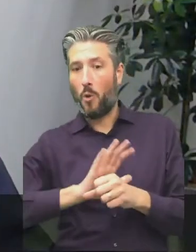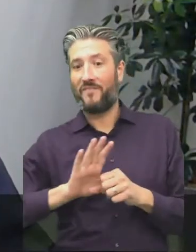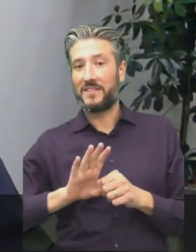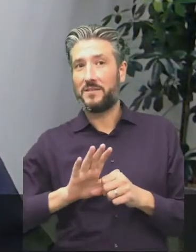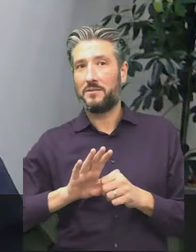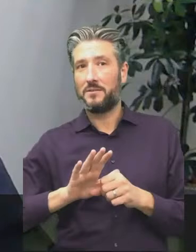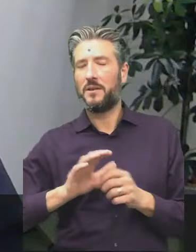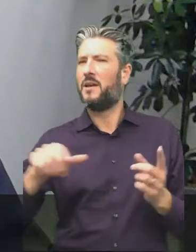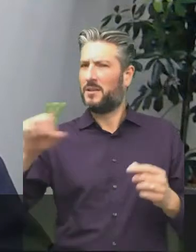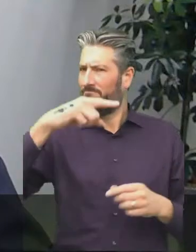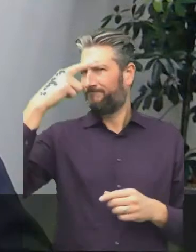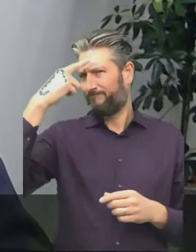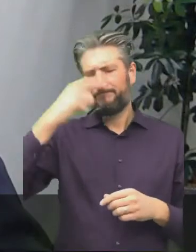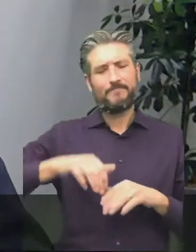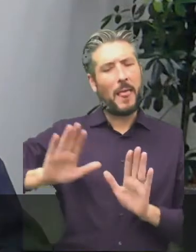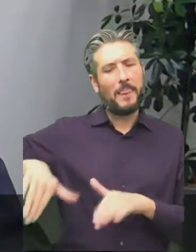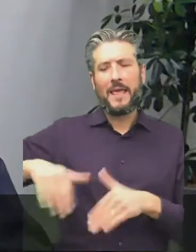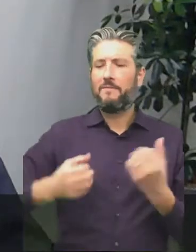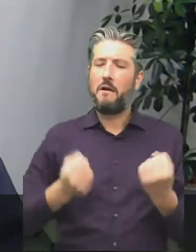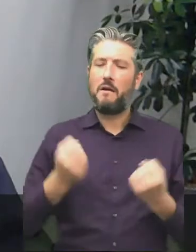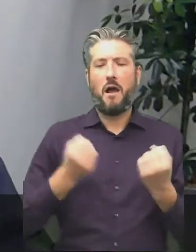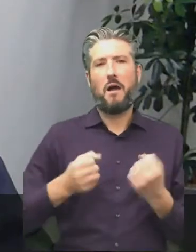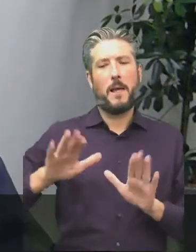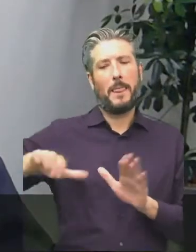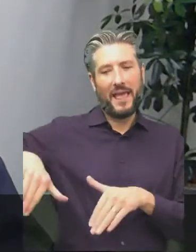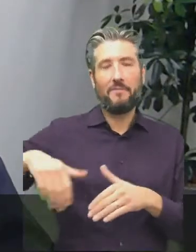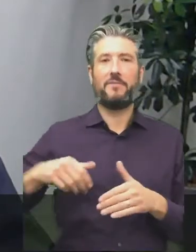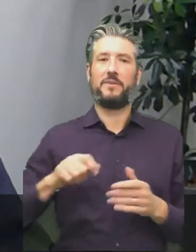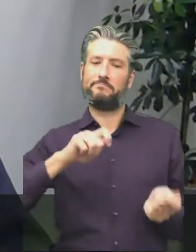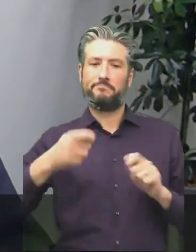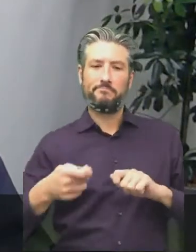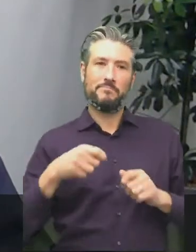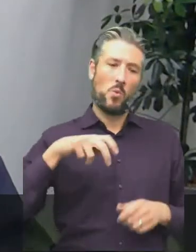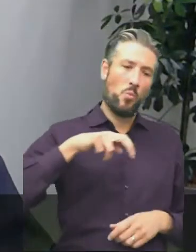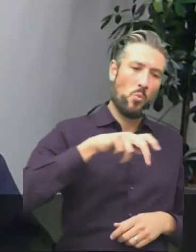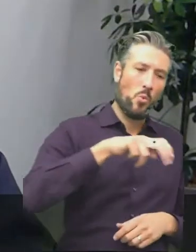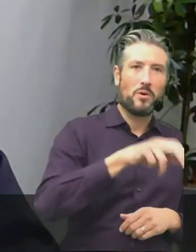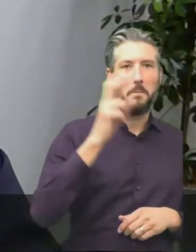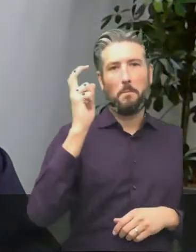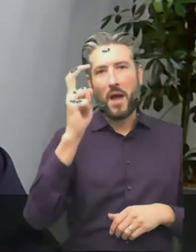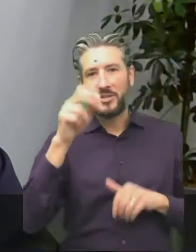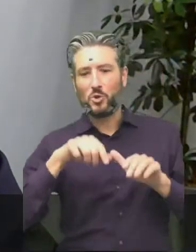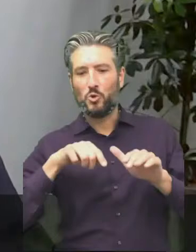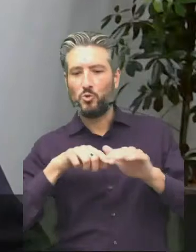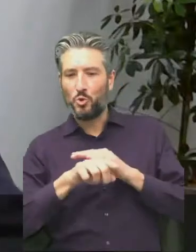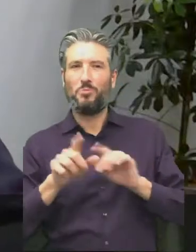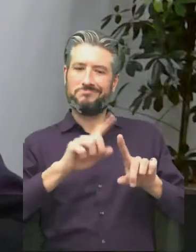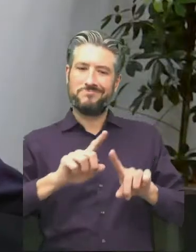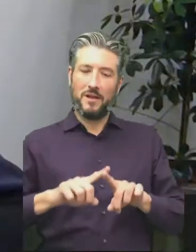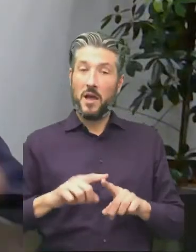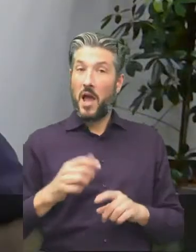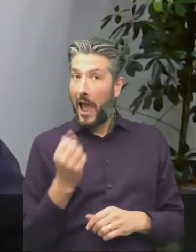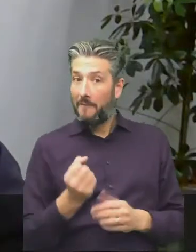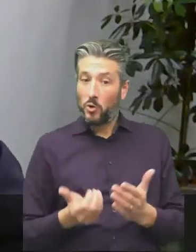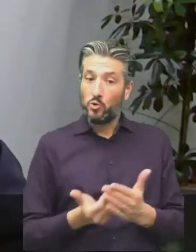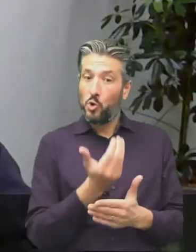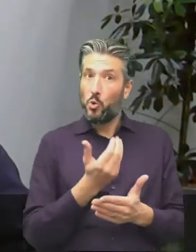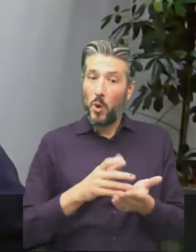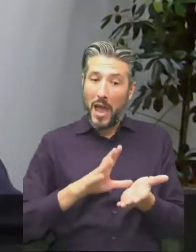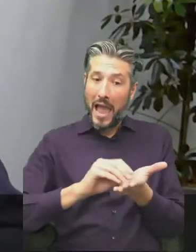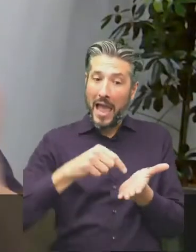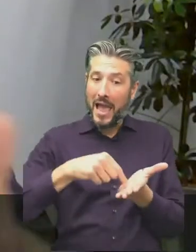about our city. And we've launched a new app, Navin, the TfL Go app, which I'd advise everyone watching